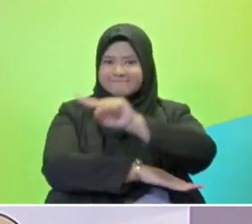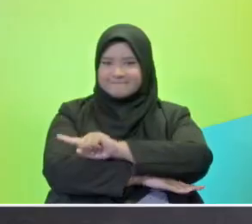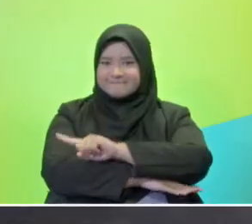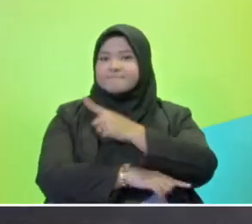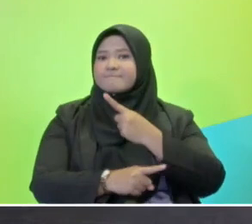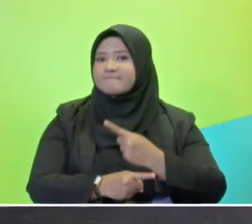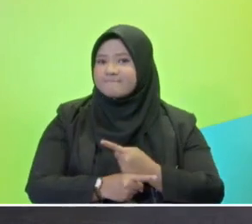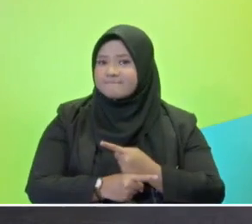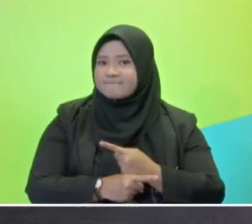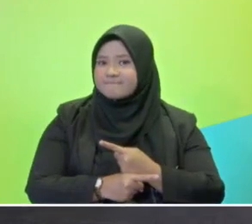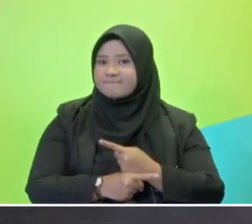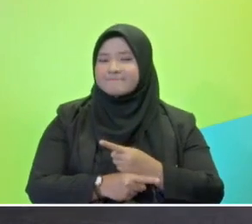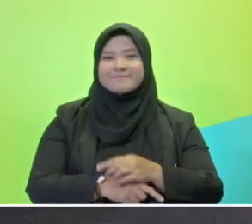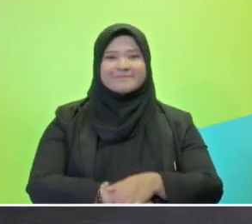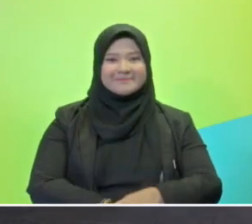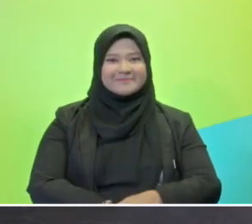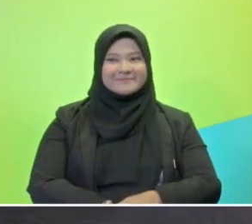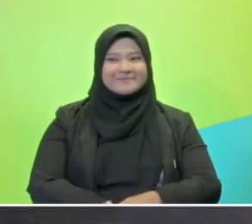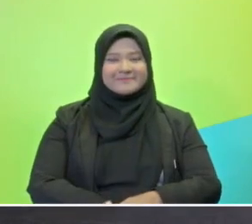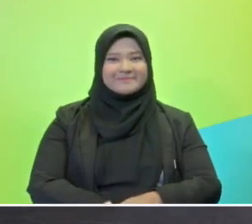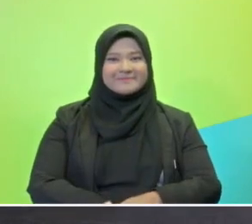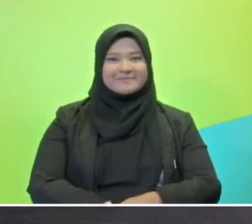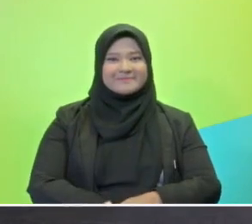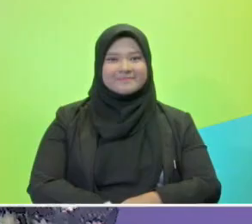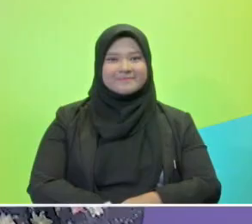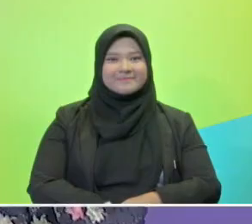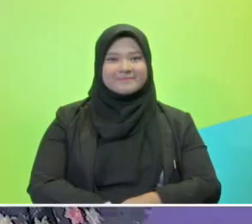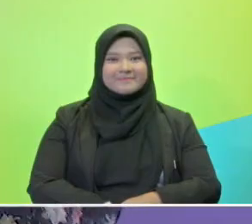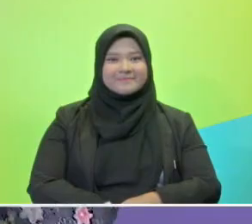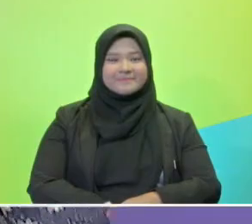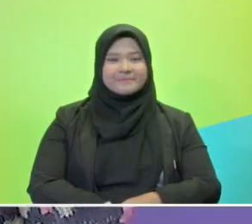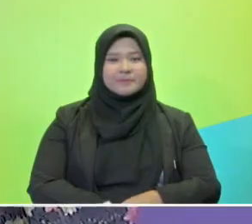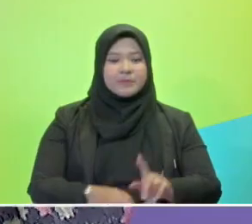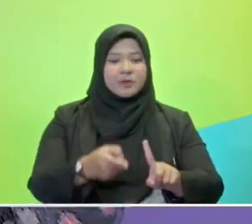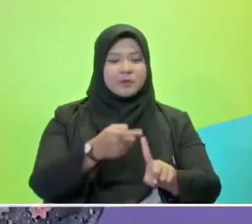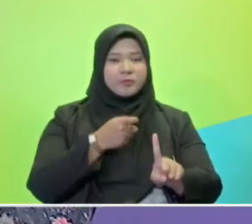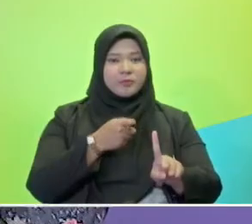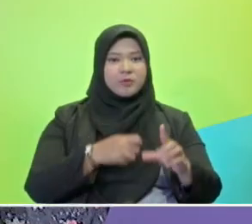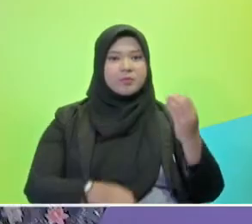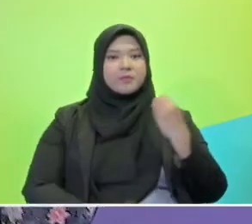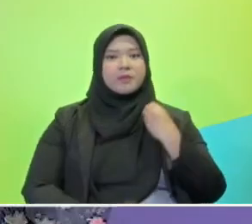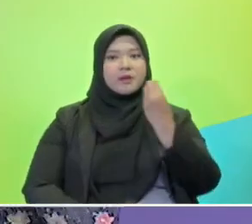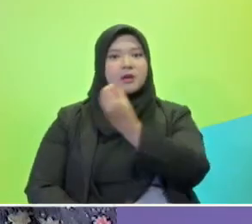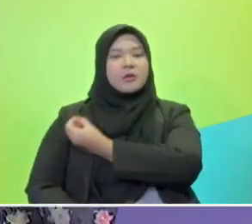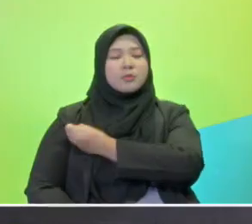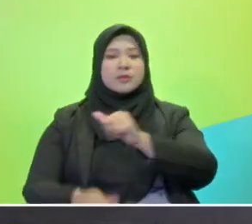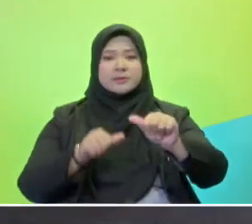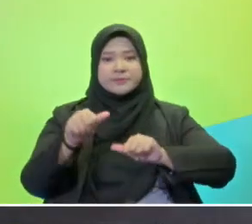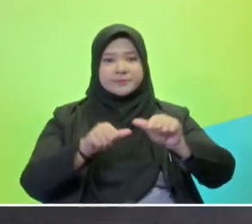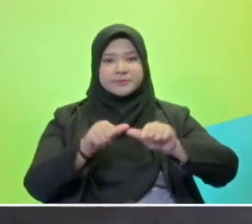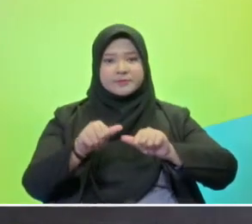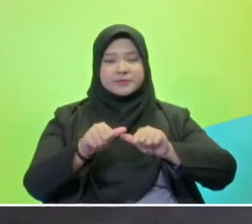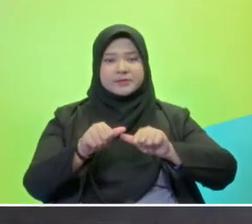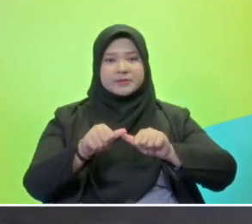pupils. Okay, online. From our activities today, we can see that Yashwini, Azra, Mirza and